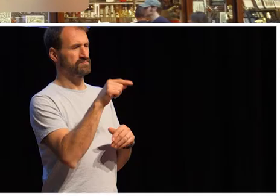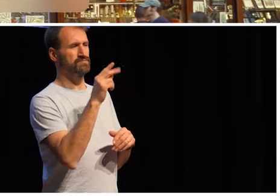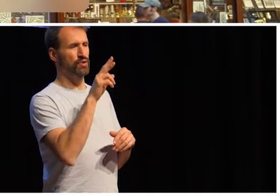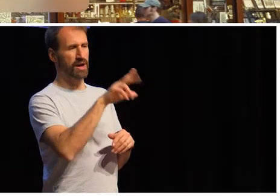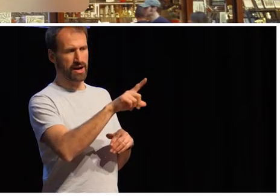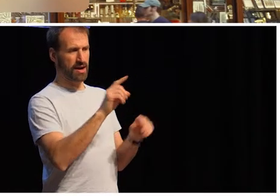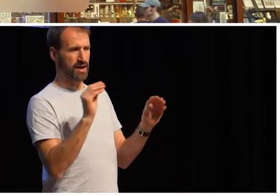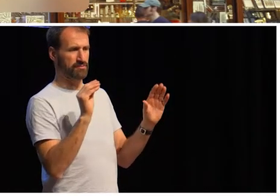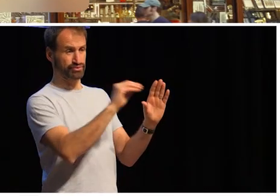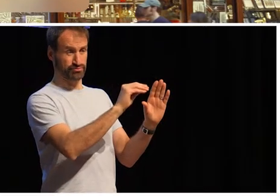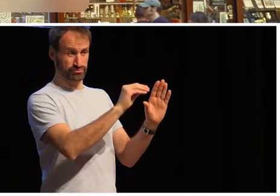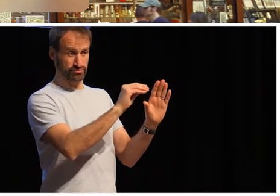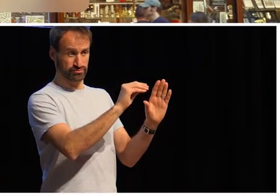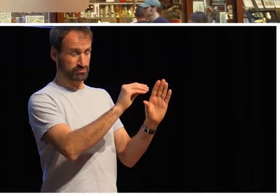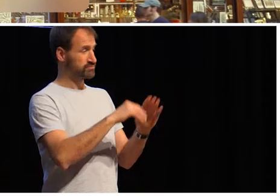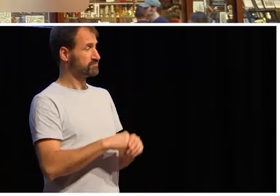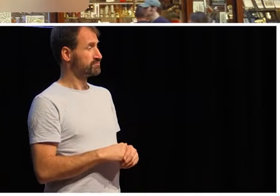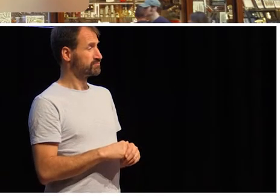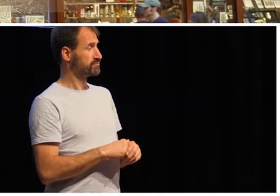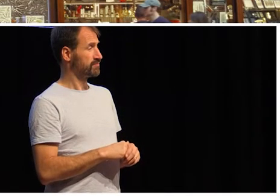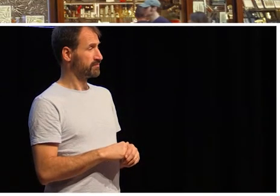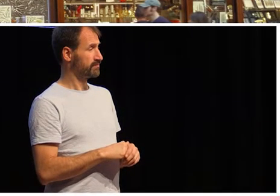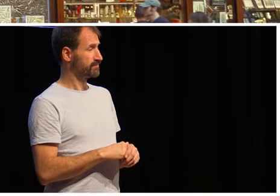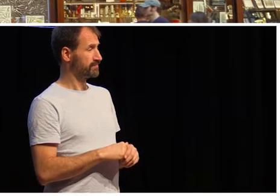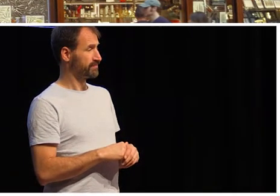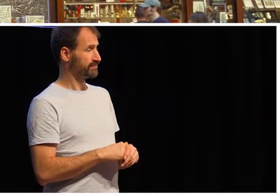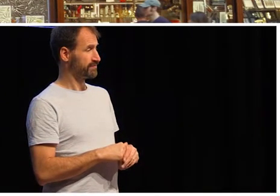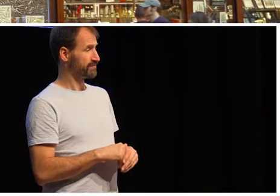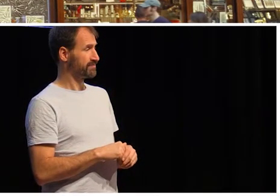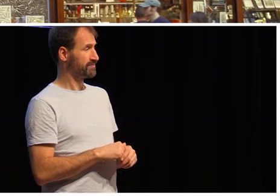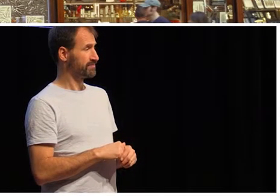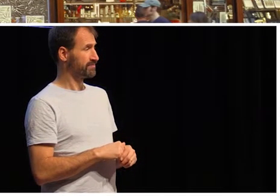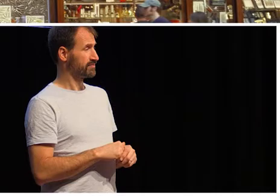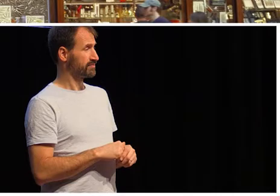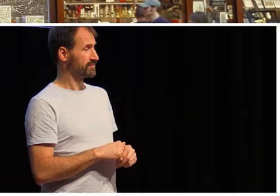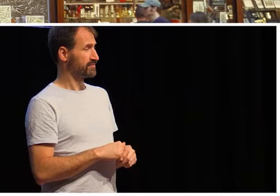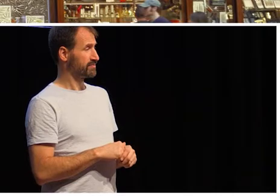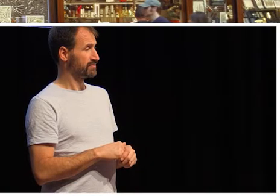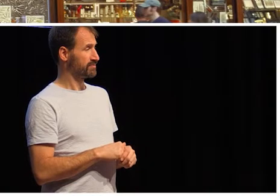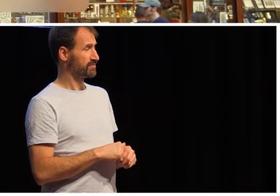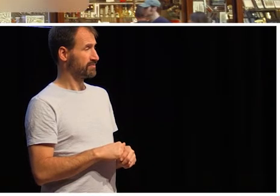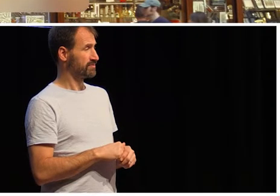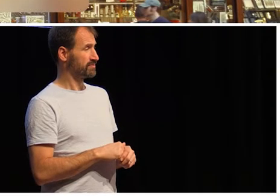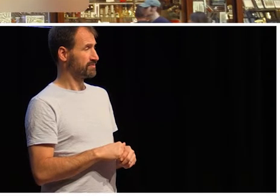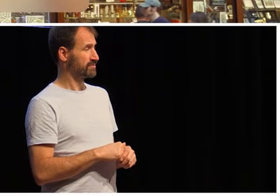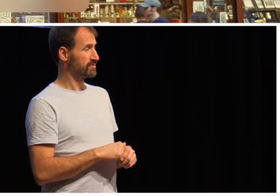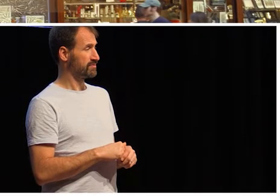I left to rush a little bit two minutes left